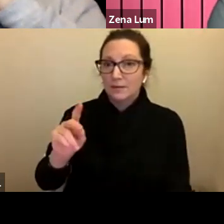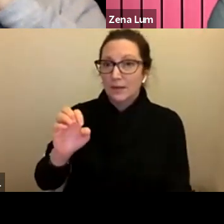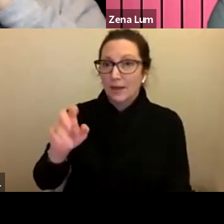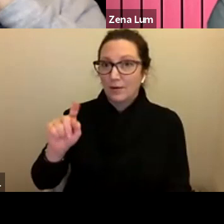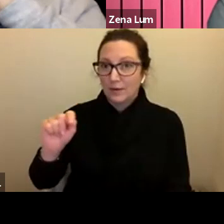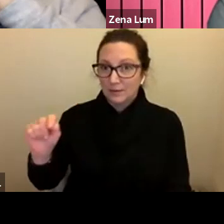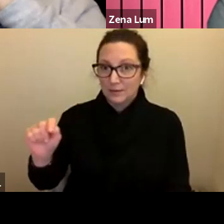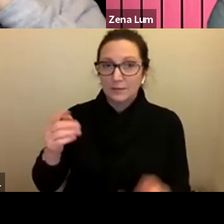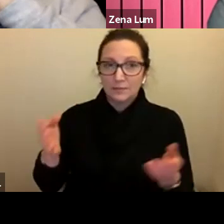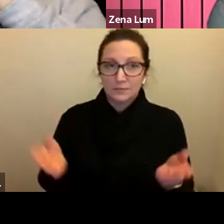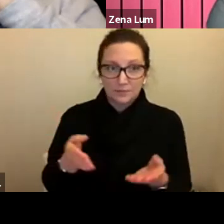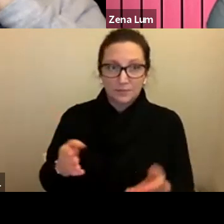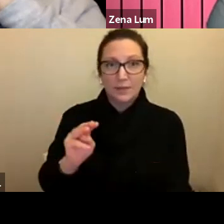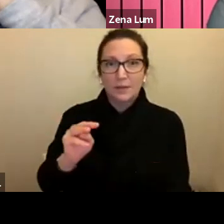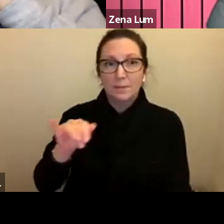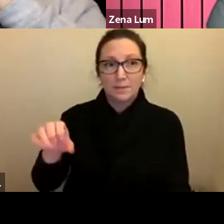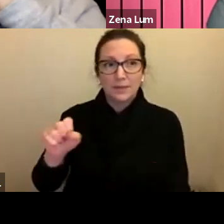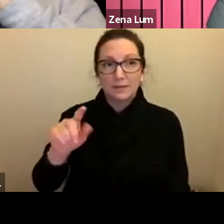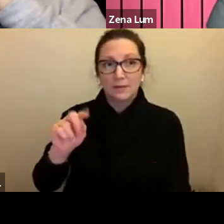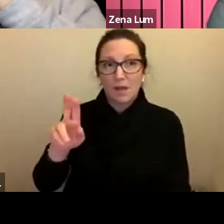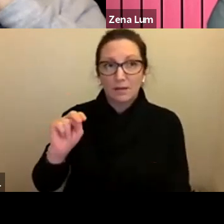Aye. Ms. Tang, Aye.